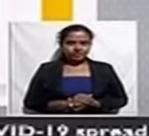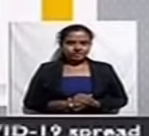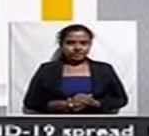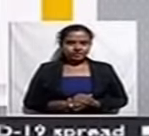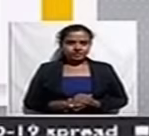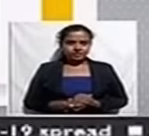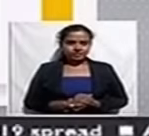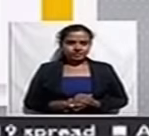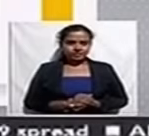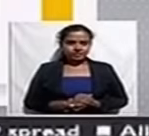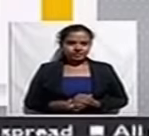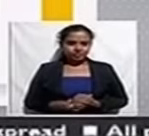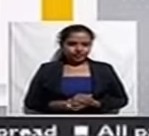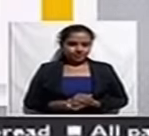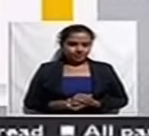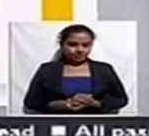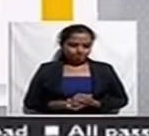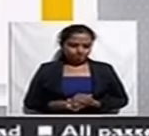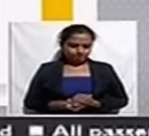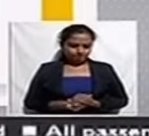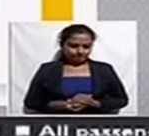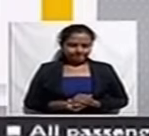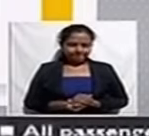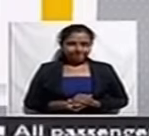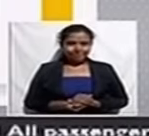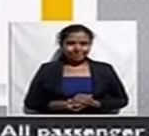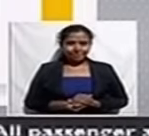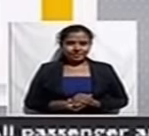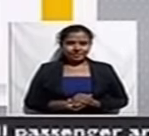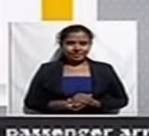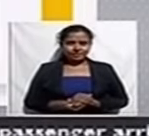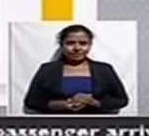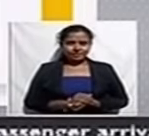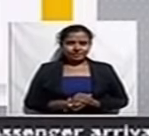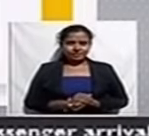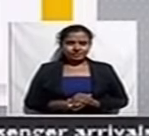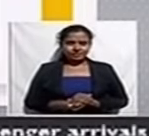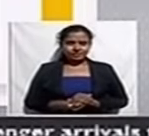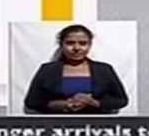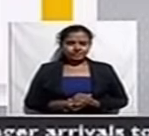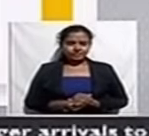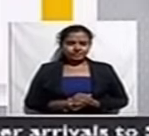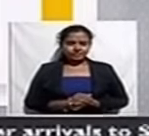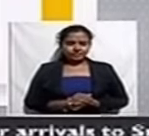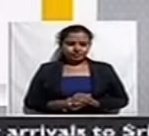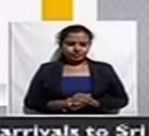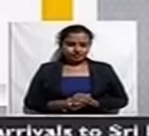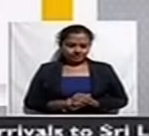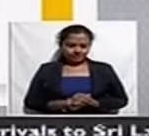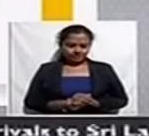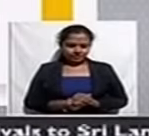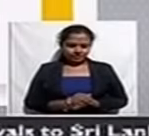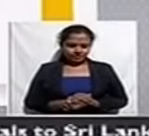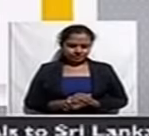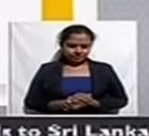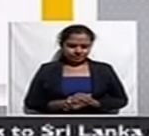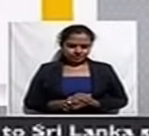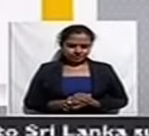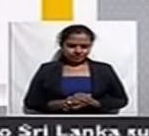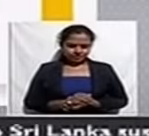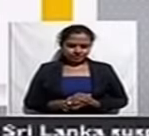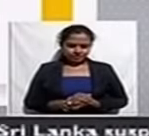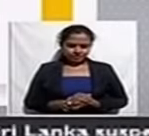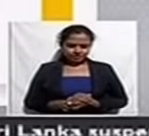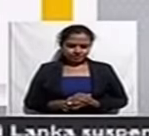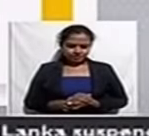2 weeks. The impact on mortality of this huge increase of cases, we still have not